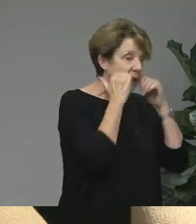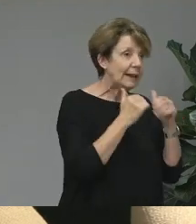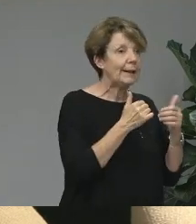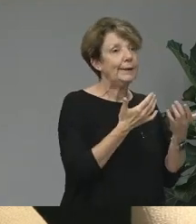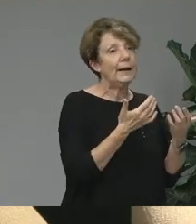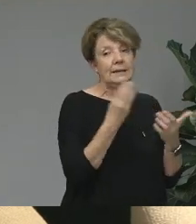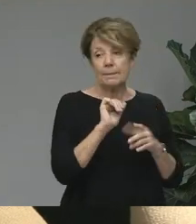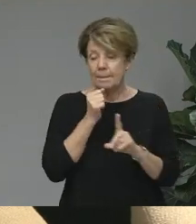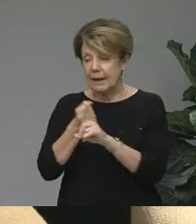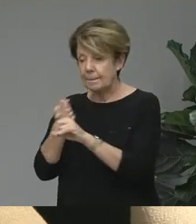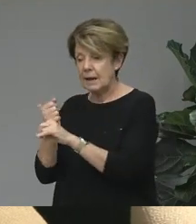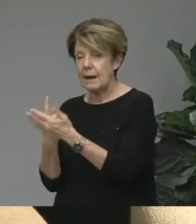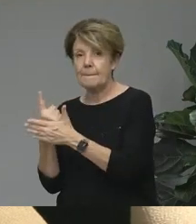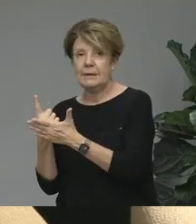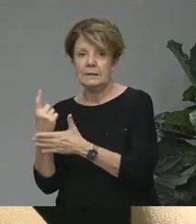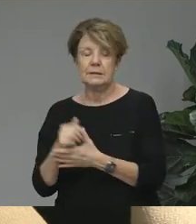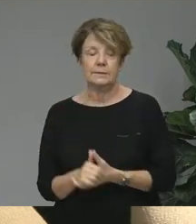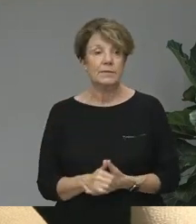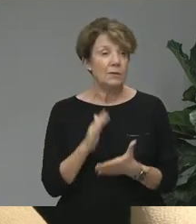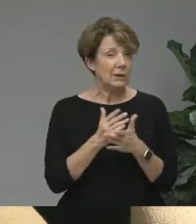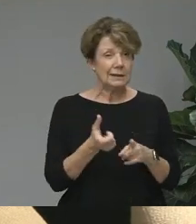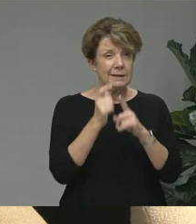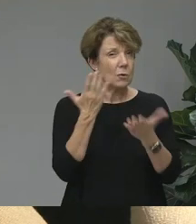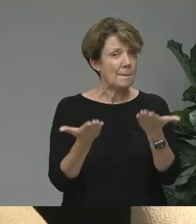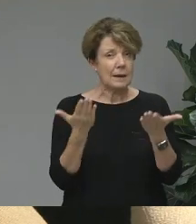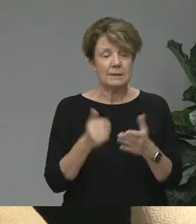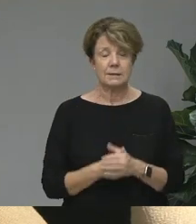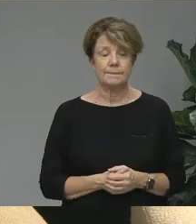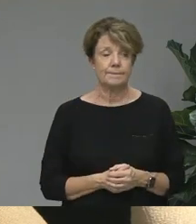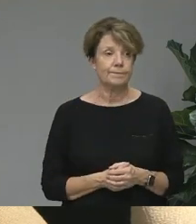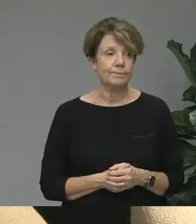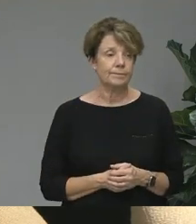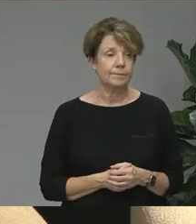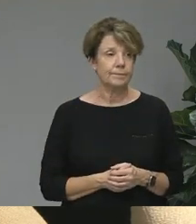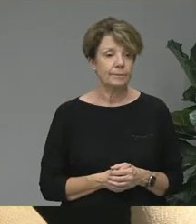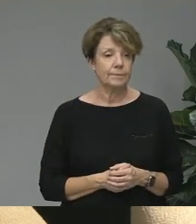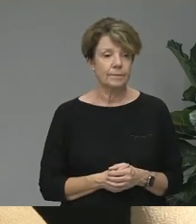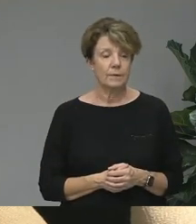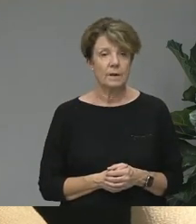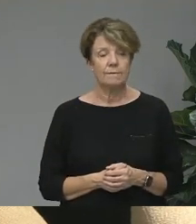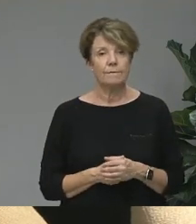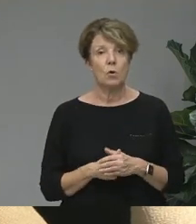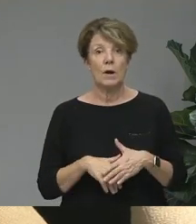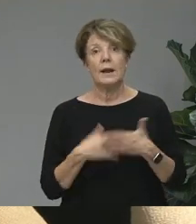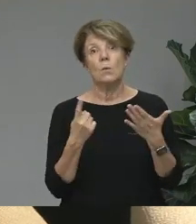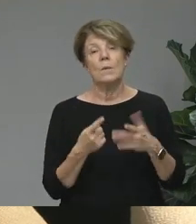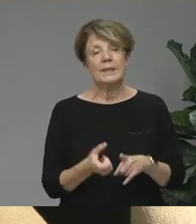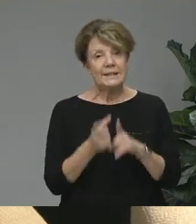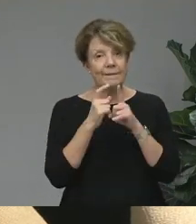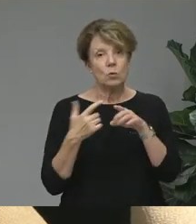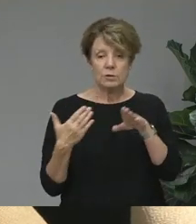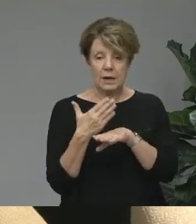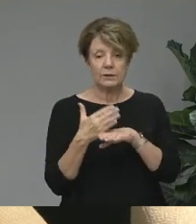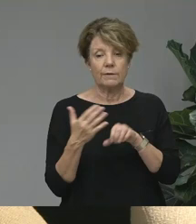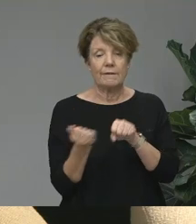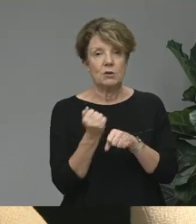being affected, takes place. That's a hard balance for anyone in the enviable task of having to make those